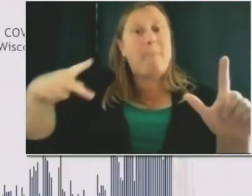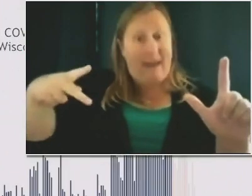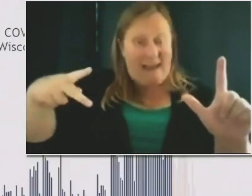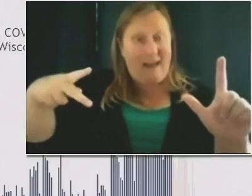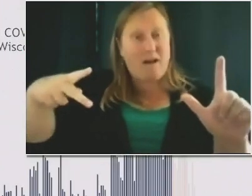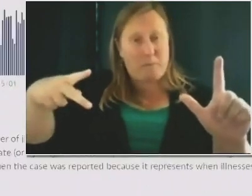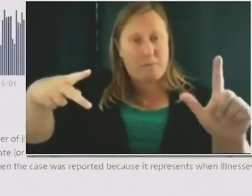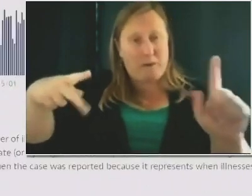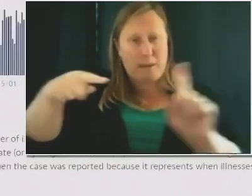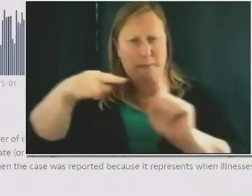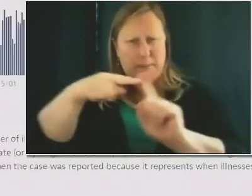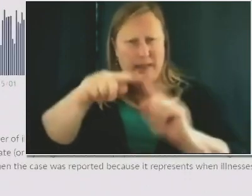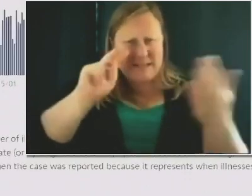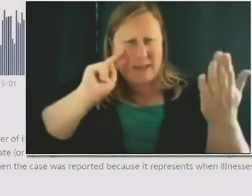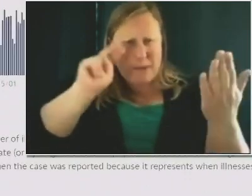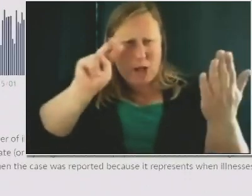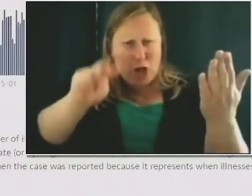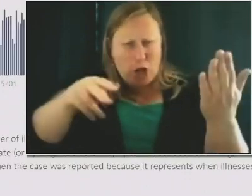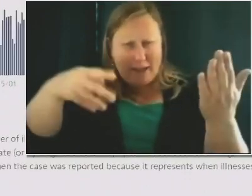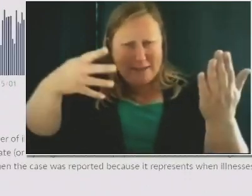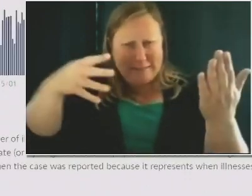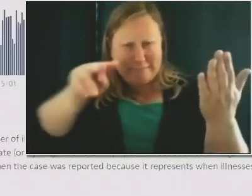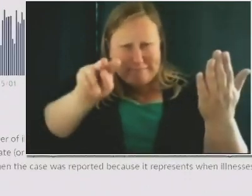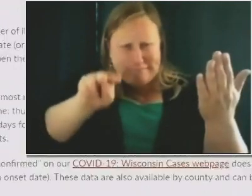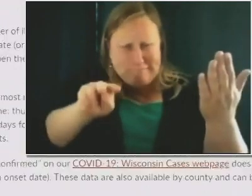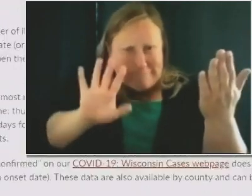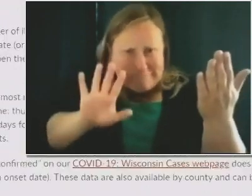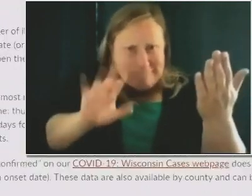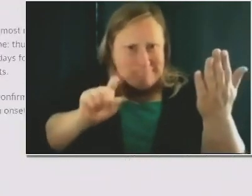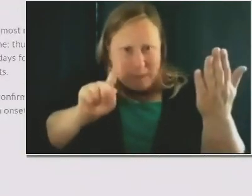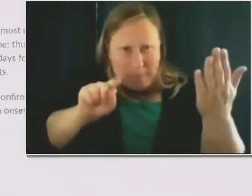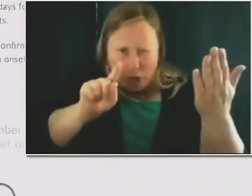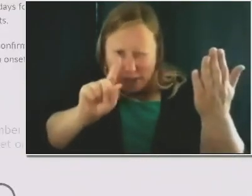to select the county.